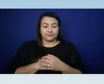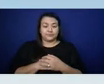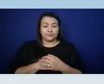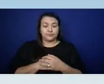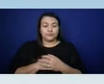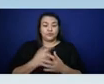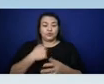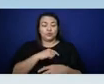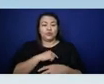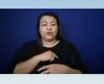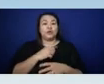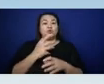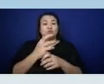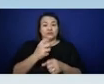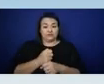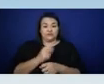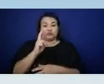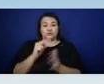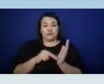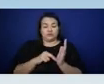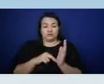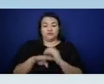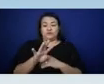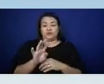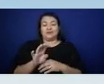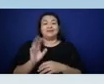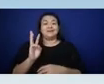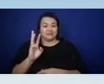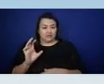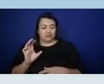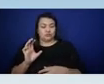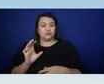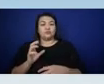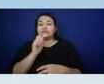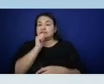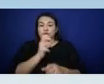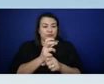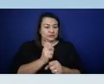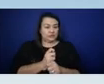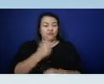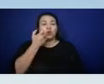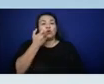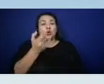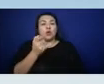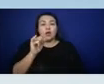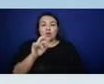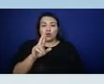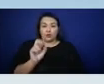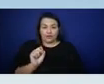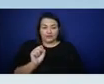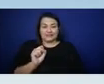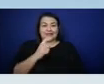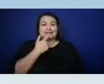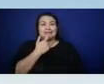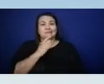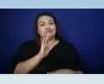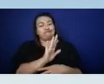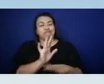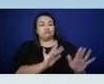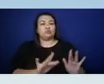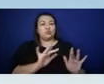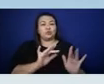I'm disabled, permanently disabled, so is my wife, and we don't do no taxes on our